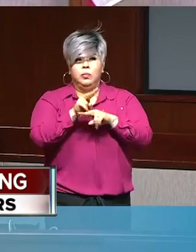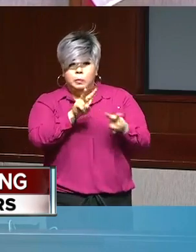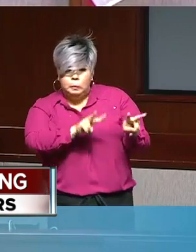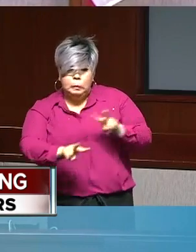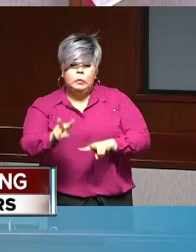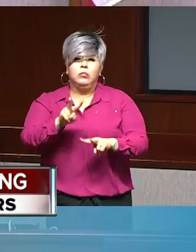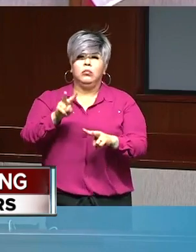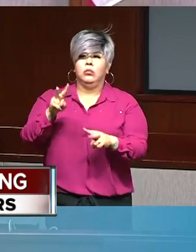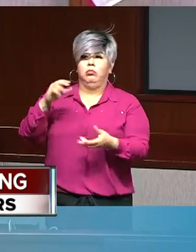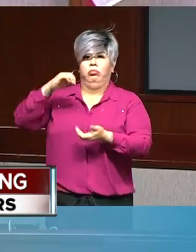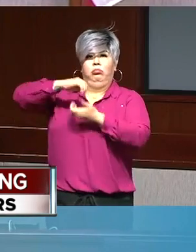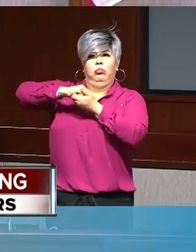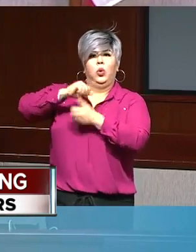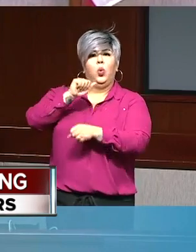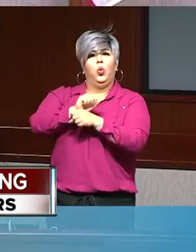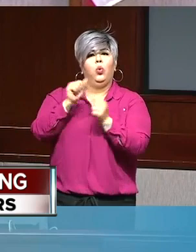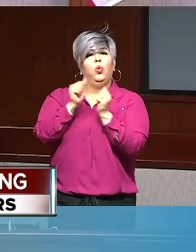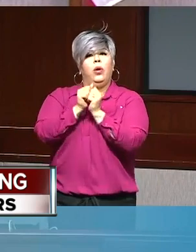of these metrics, and